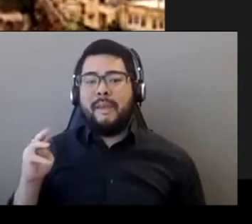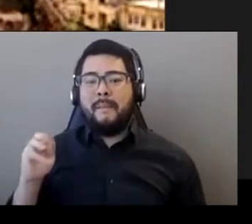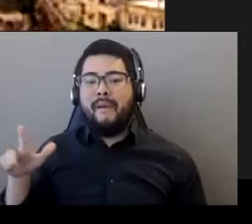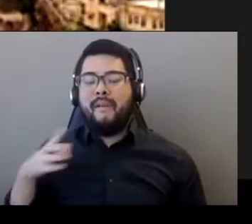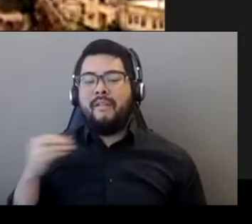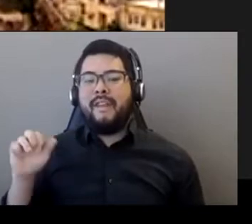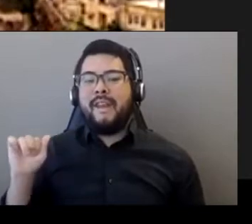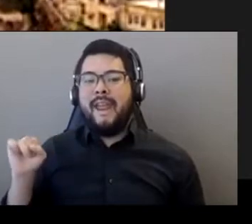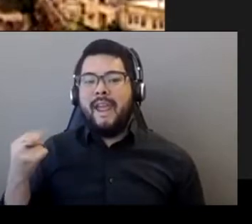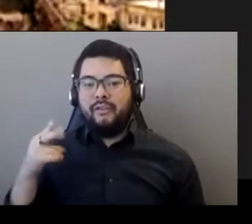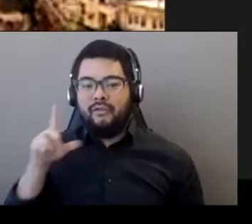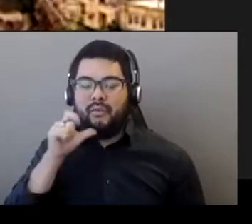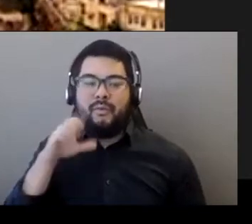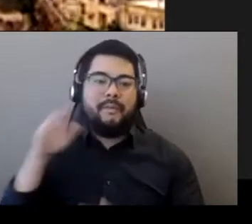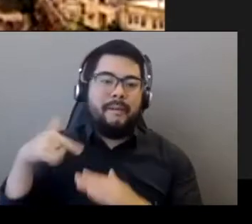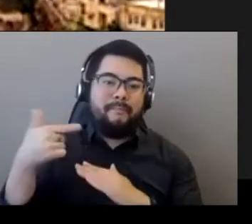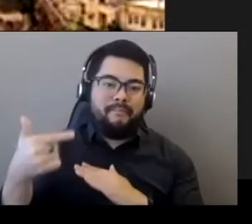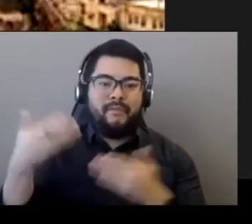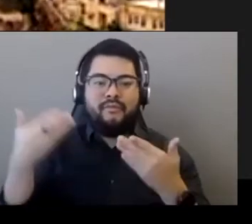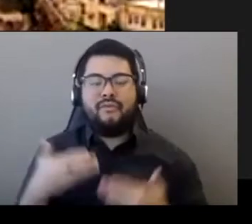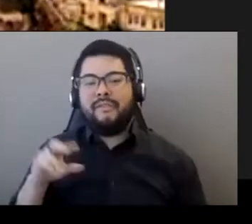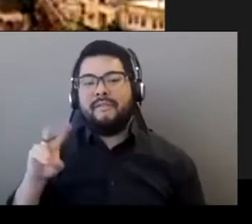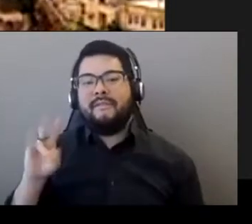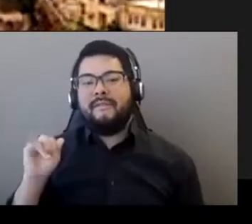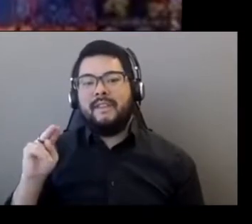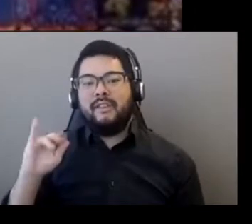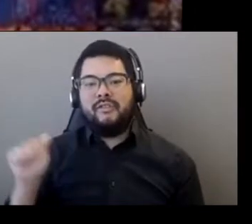Prashad. Thank you.